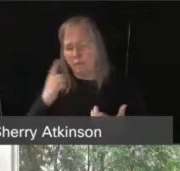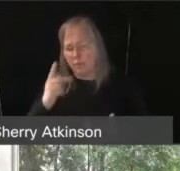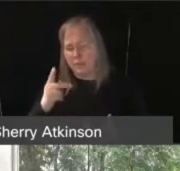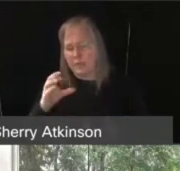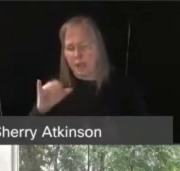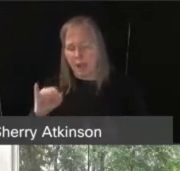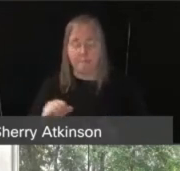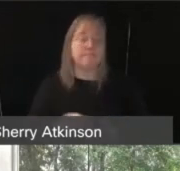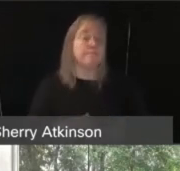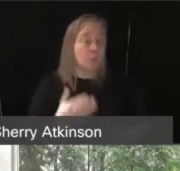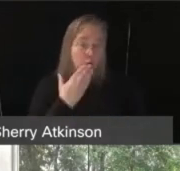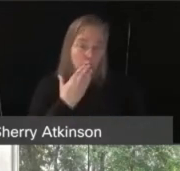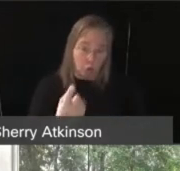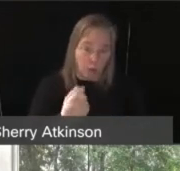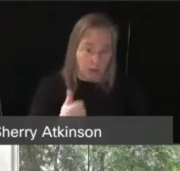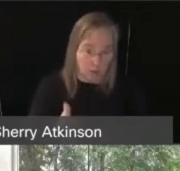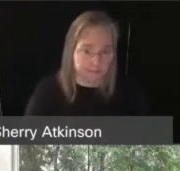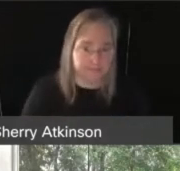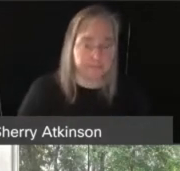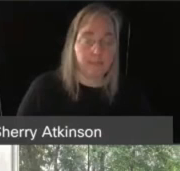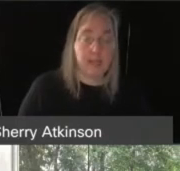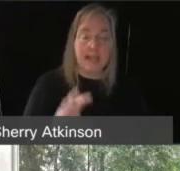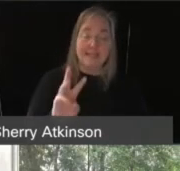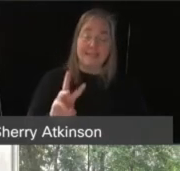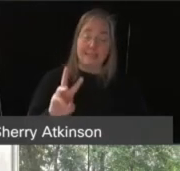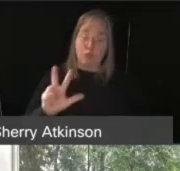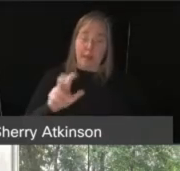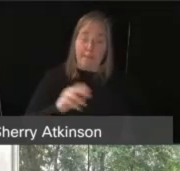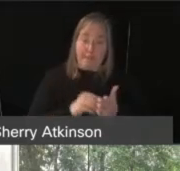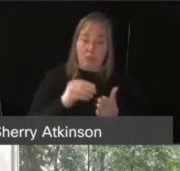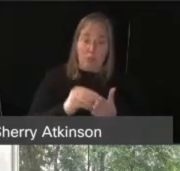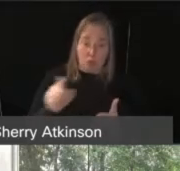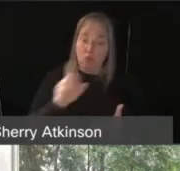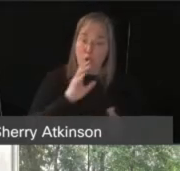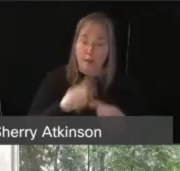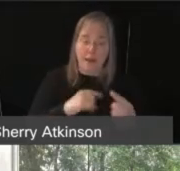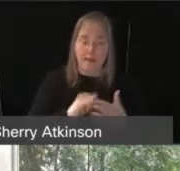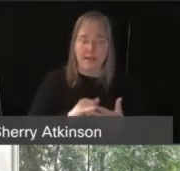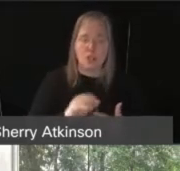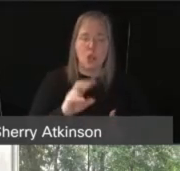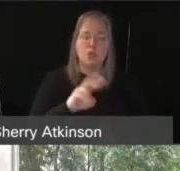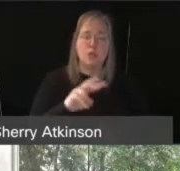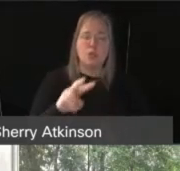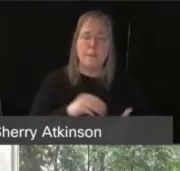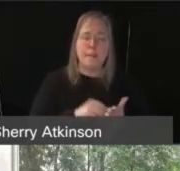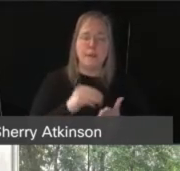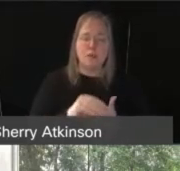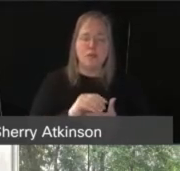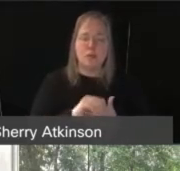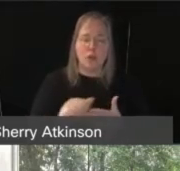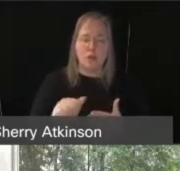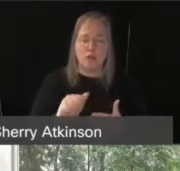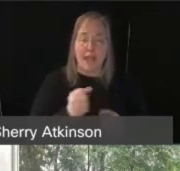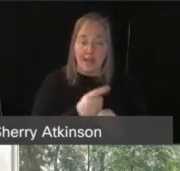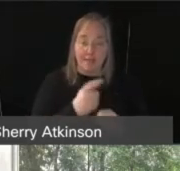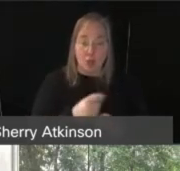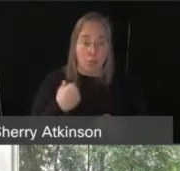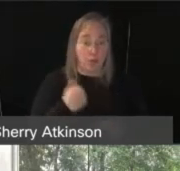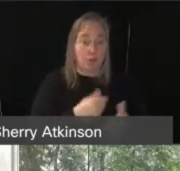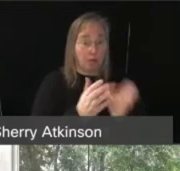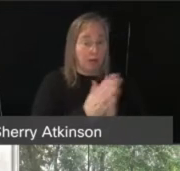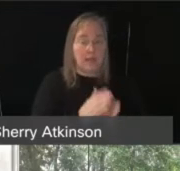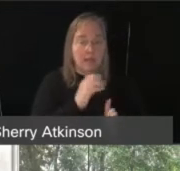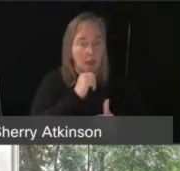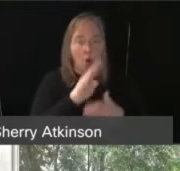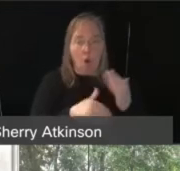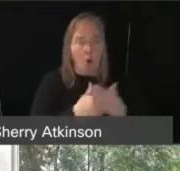Yes, so it's a good question. The $63 million that you're talking about, or the $23 million per year that we're requesting, is not necessarily all for